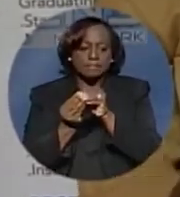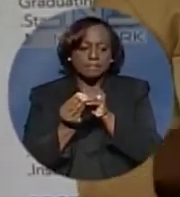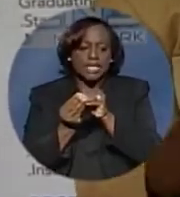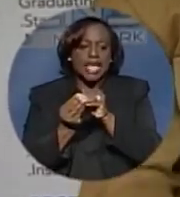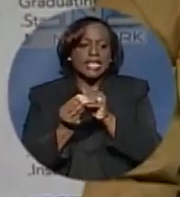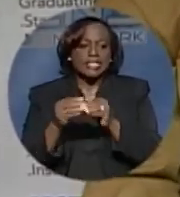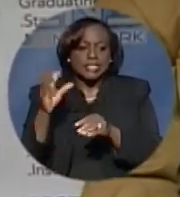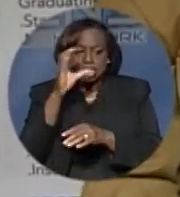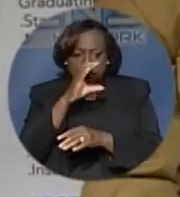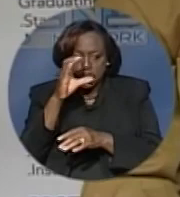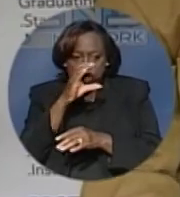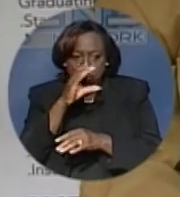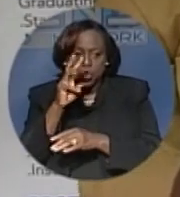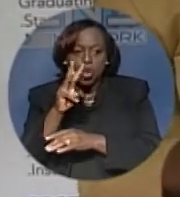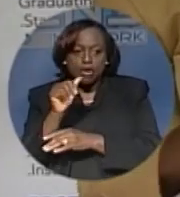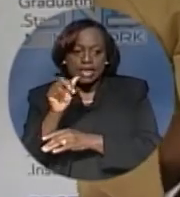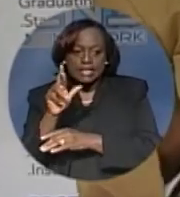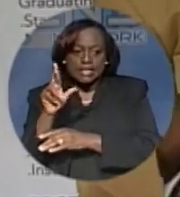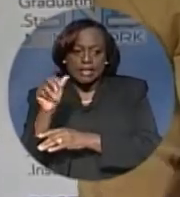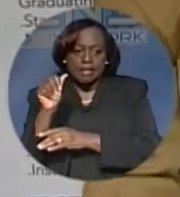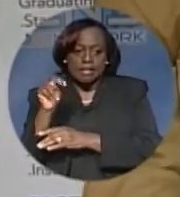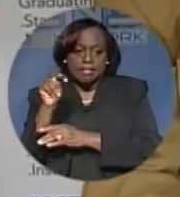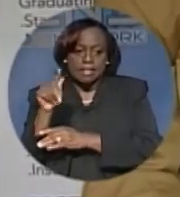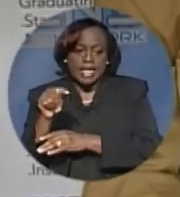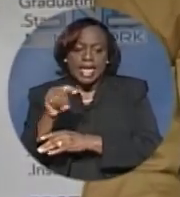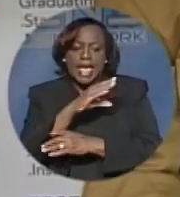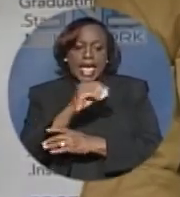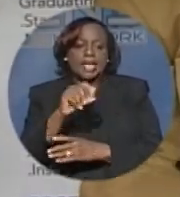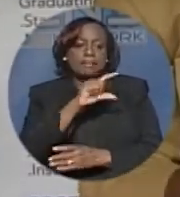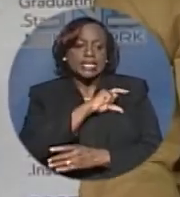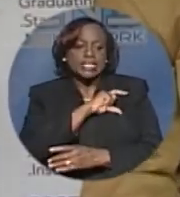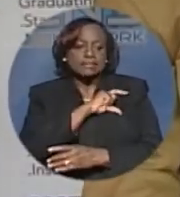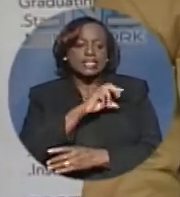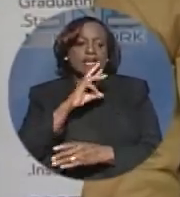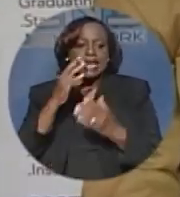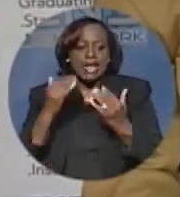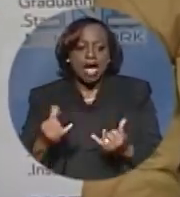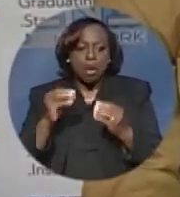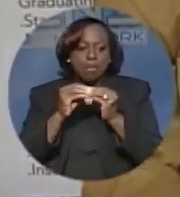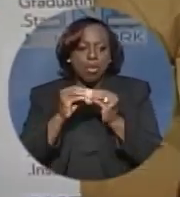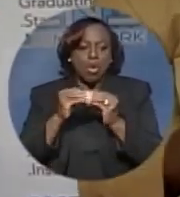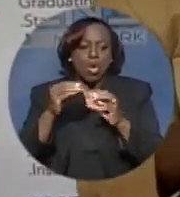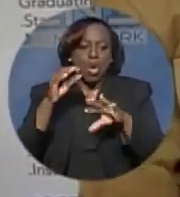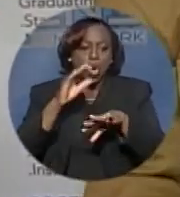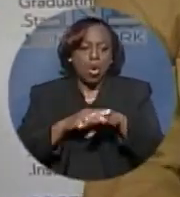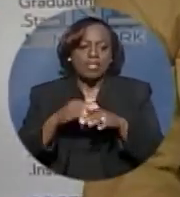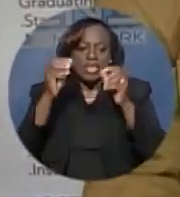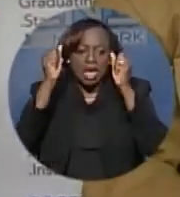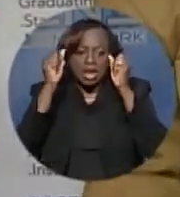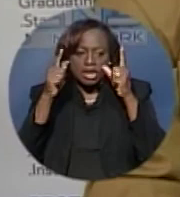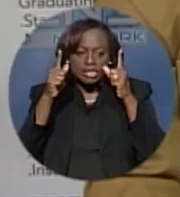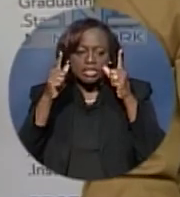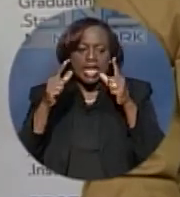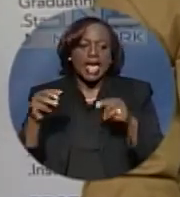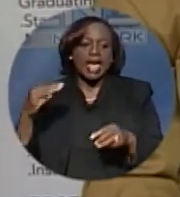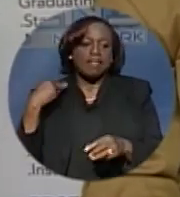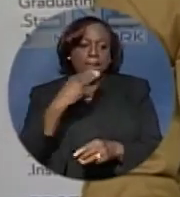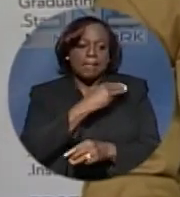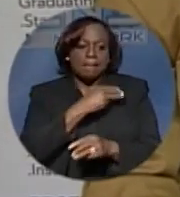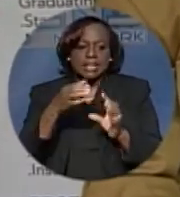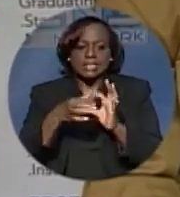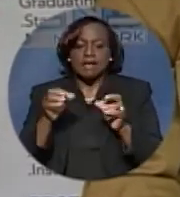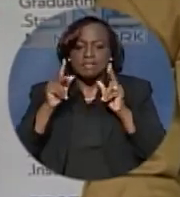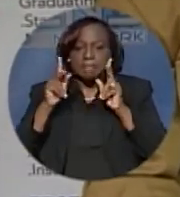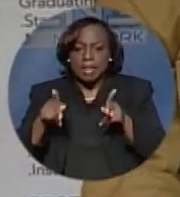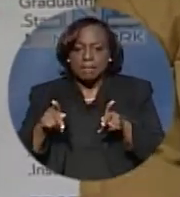execution of search warrant, and I think officers are more on the alert, and we cannot leave out members of the public. The